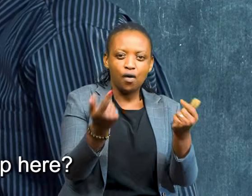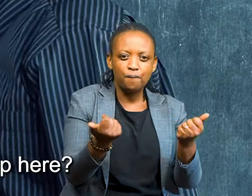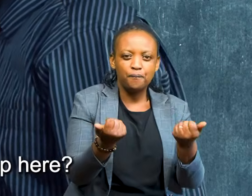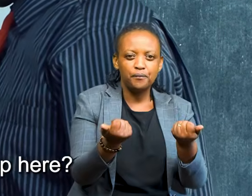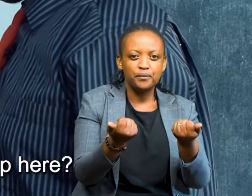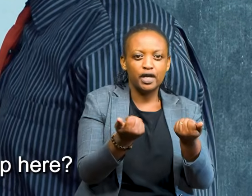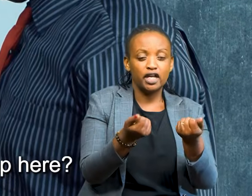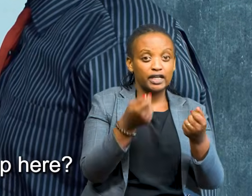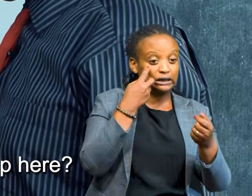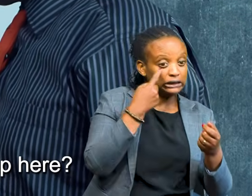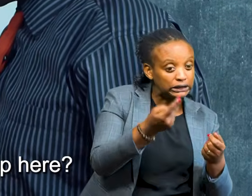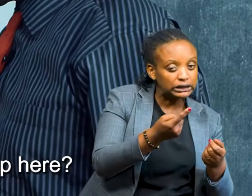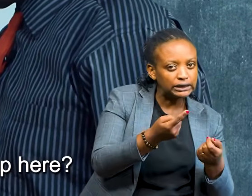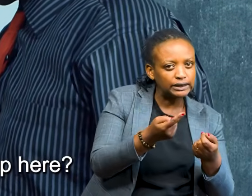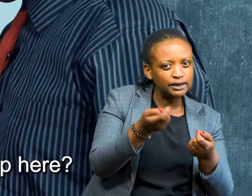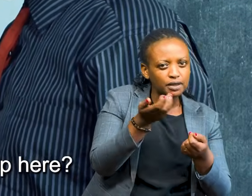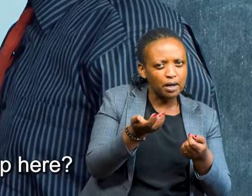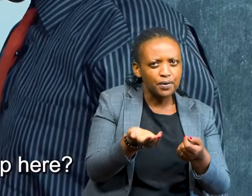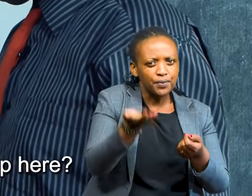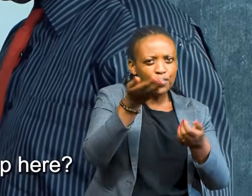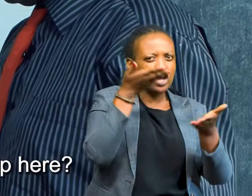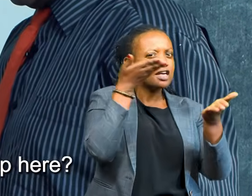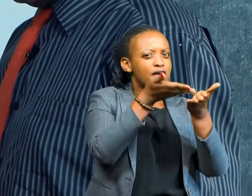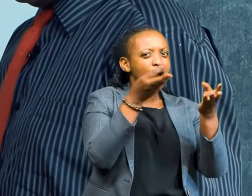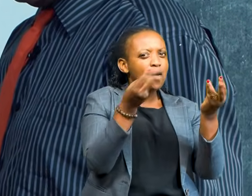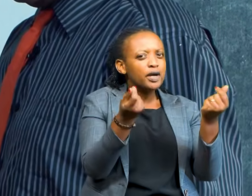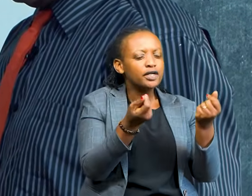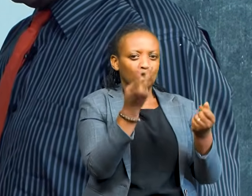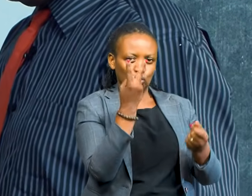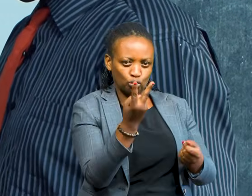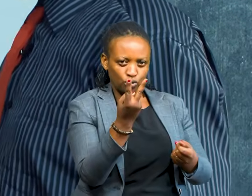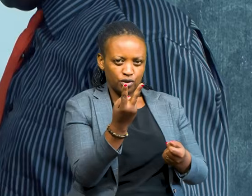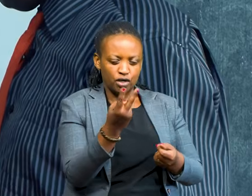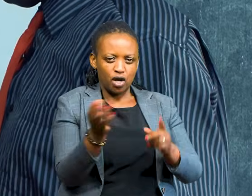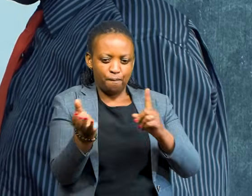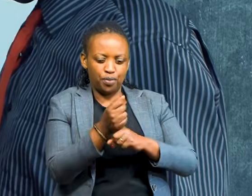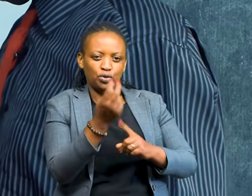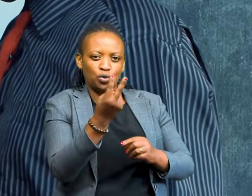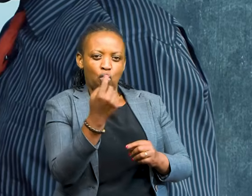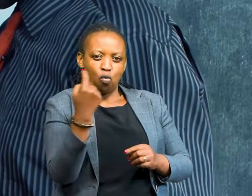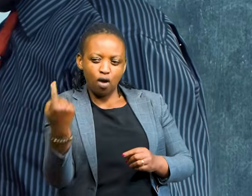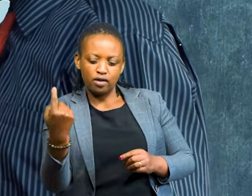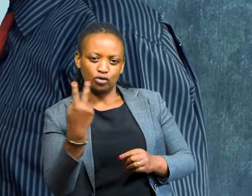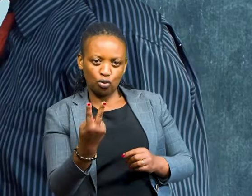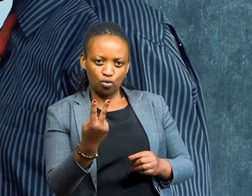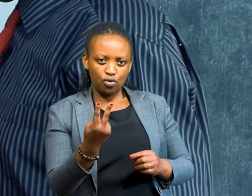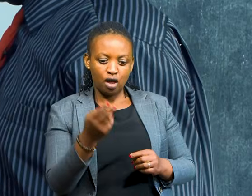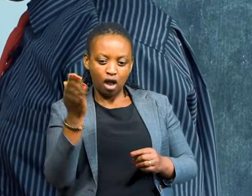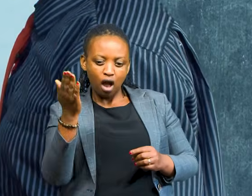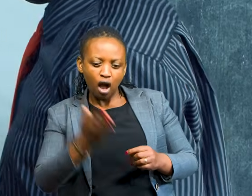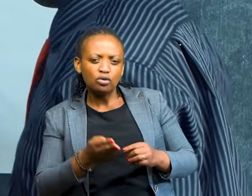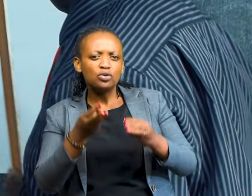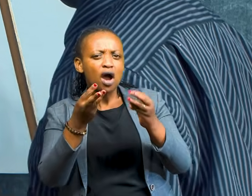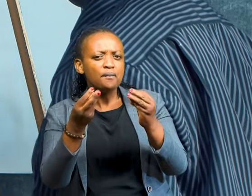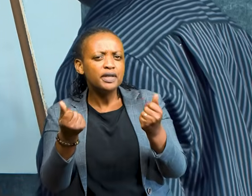how many outcomes did we see facing up here? 2. We got it to 1, 2.